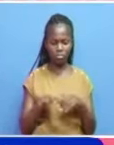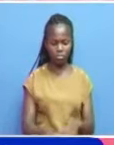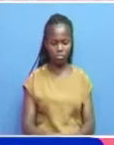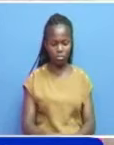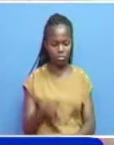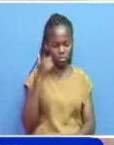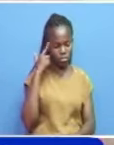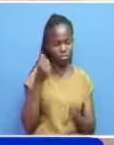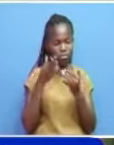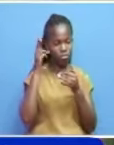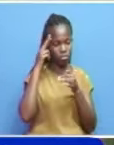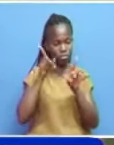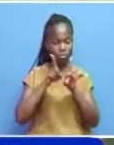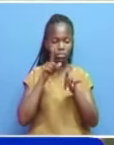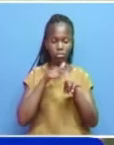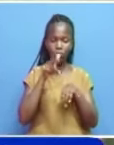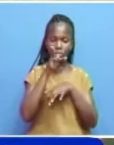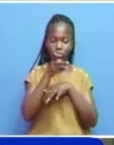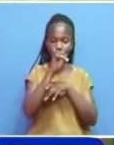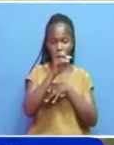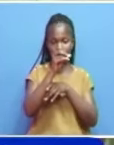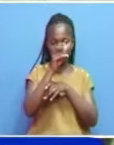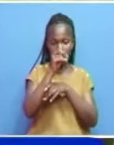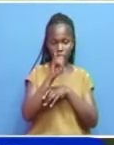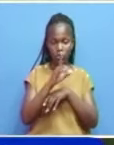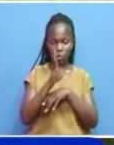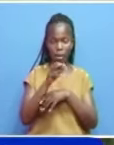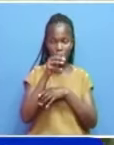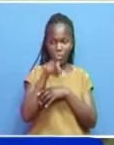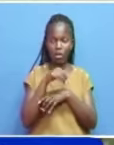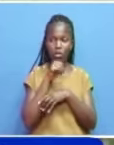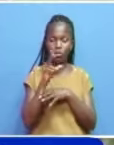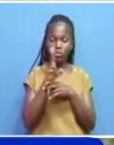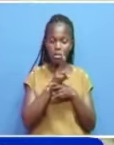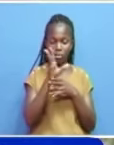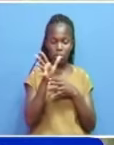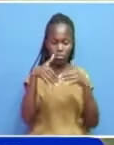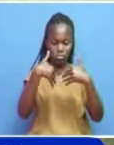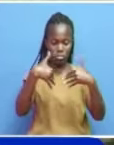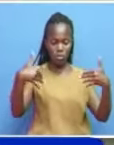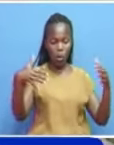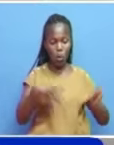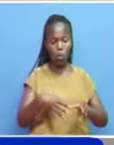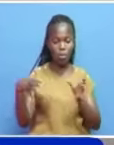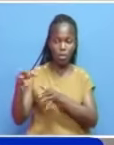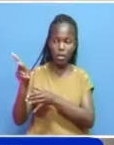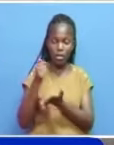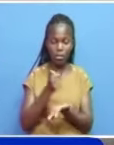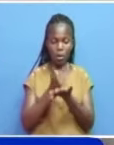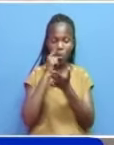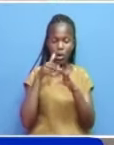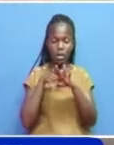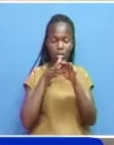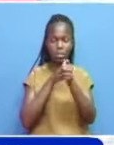for many reasons. Kabinda ni kaukioni ni wakanya ajumbe. Maika tumike kwa nyambai siya va Kenya kutethe siya lame utongo